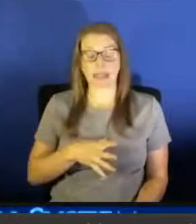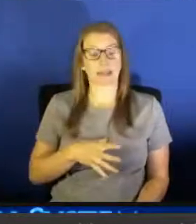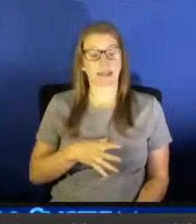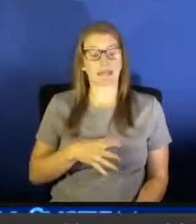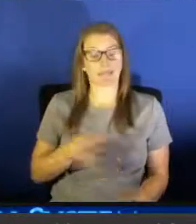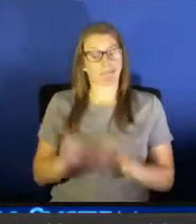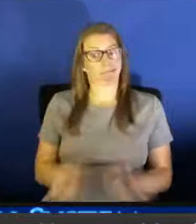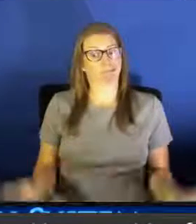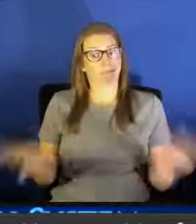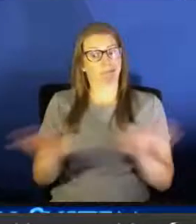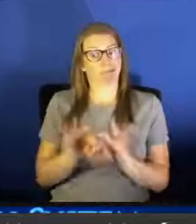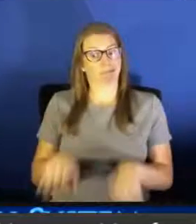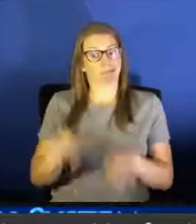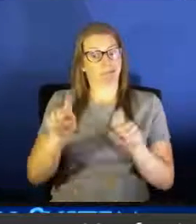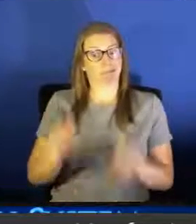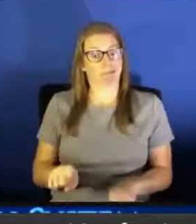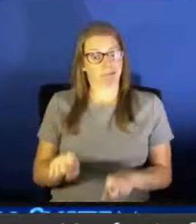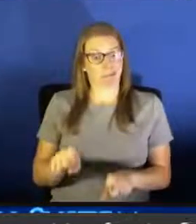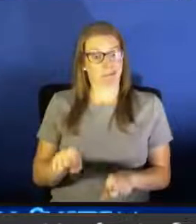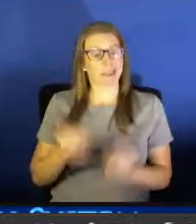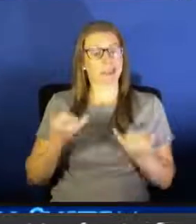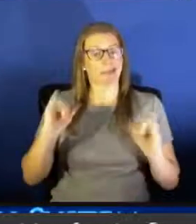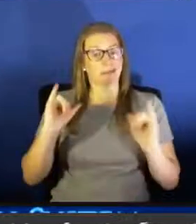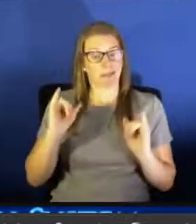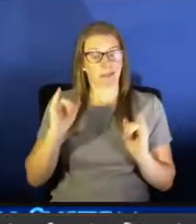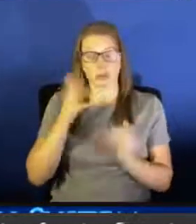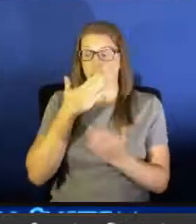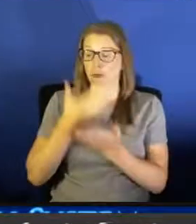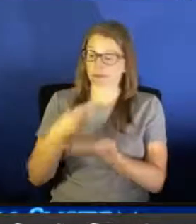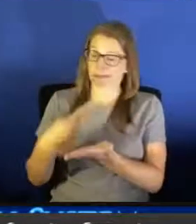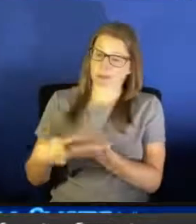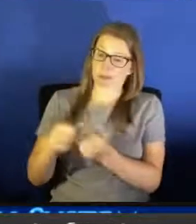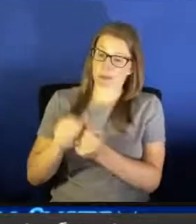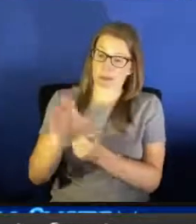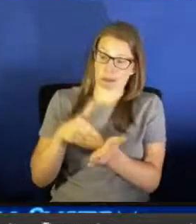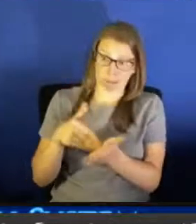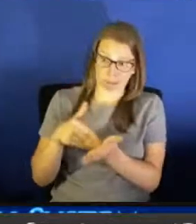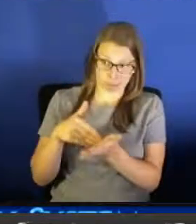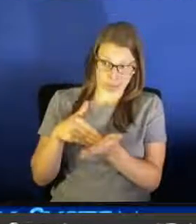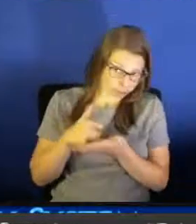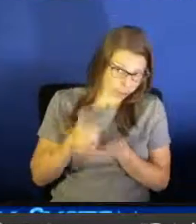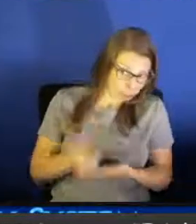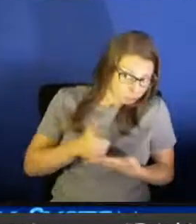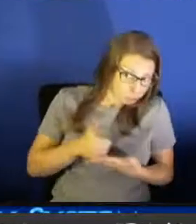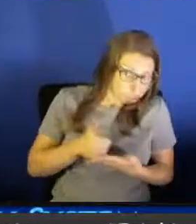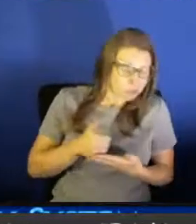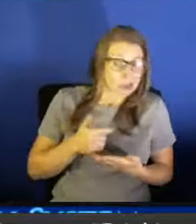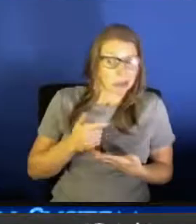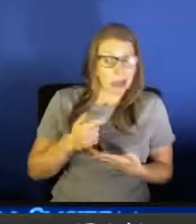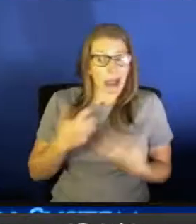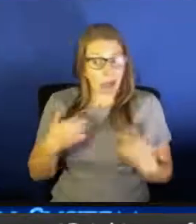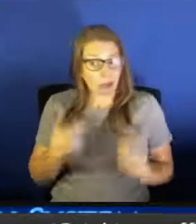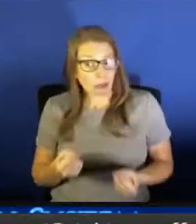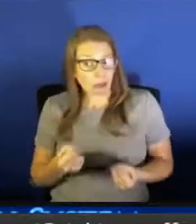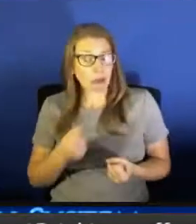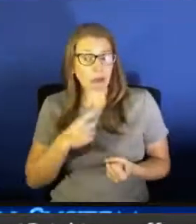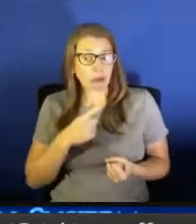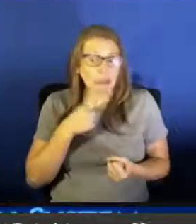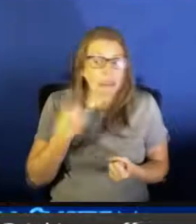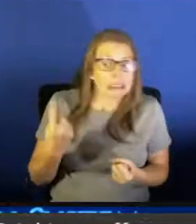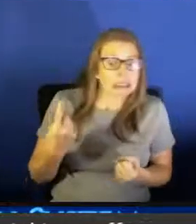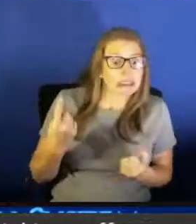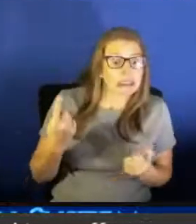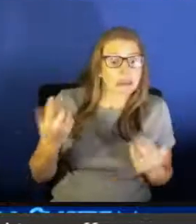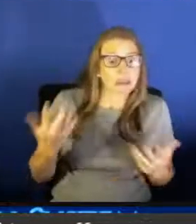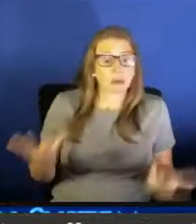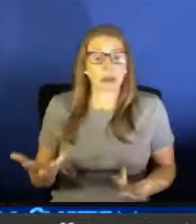think it requires a good discussion with your doctor to say, hey, is this helpful for me? Where am I in my health? What are my risks? And then make a good decision about it. But